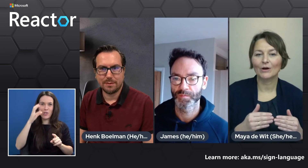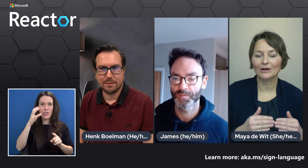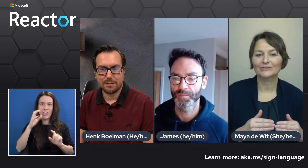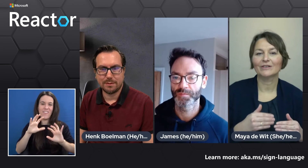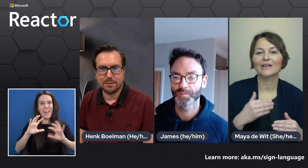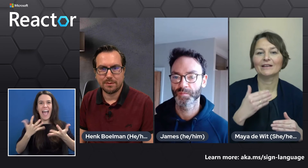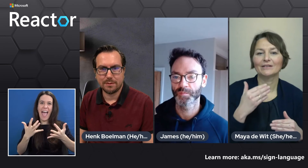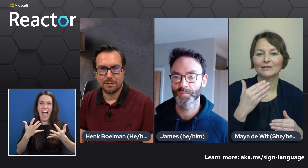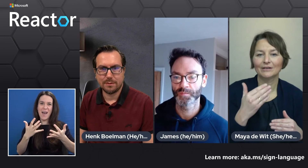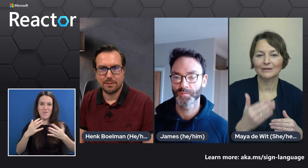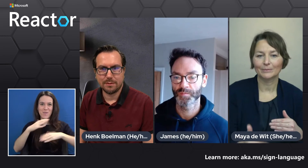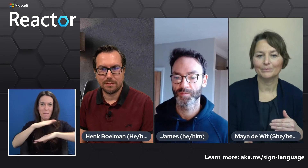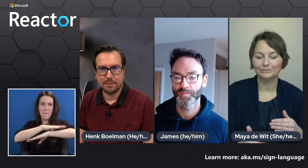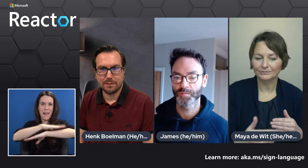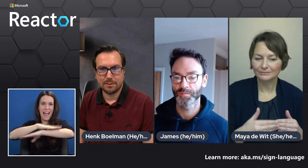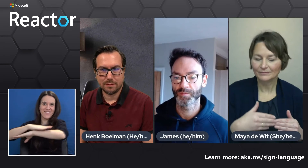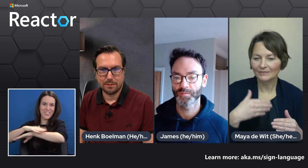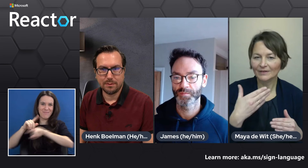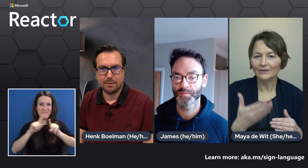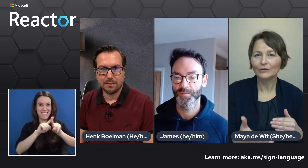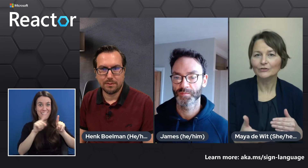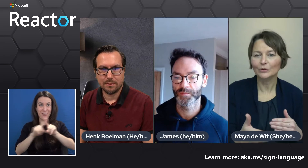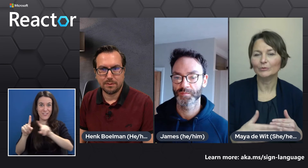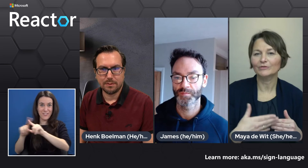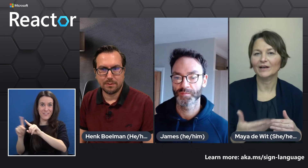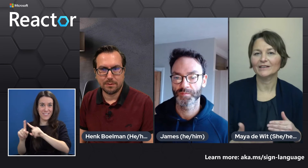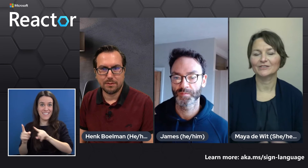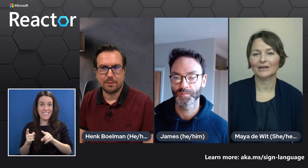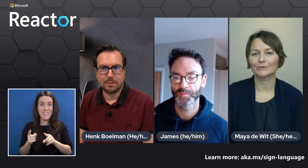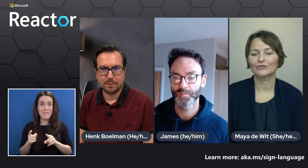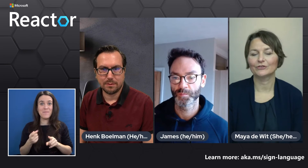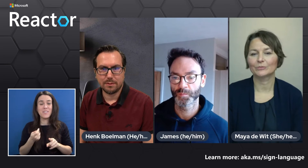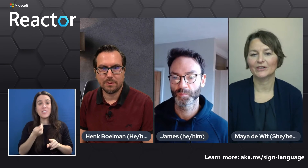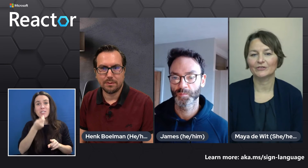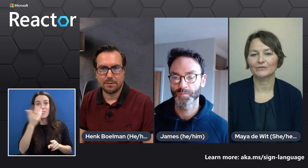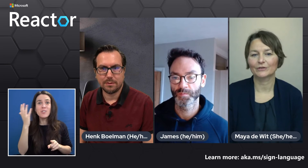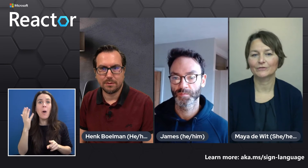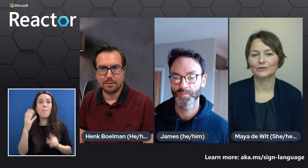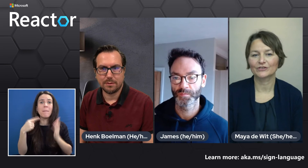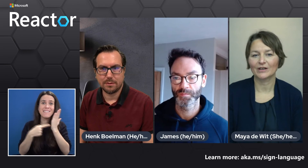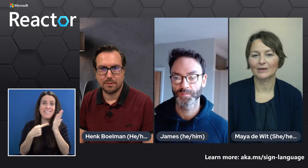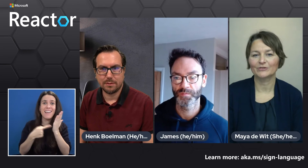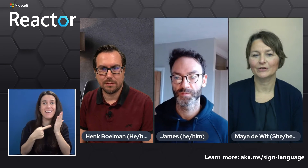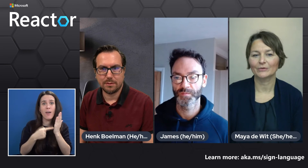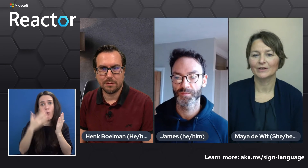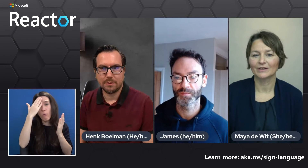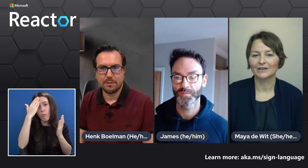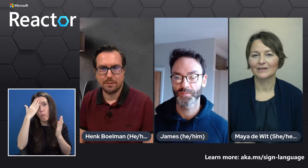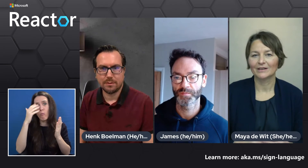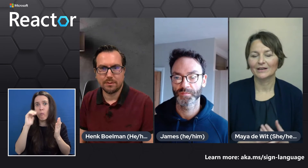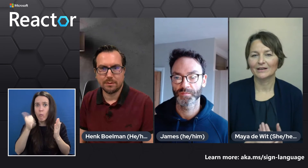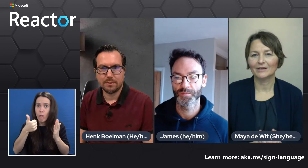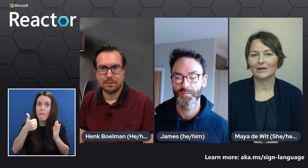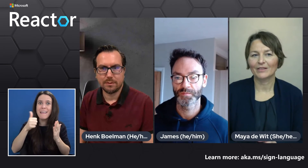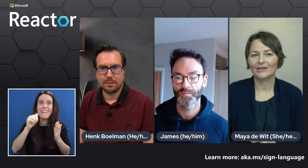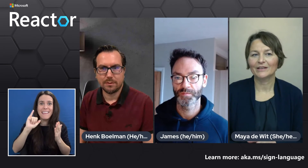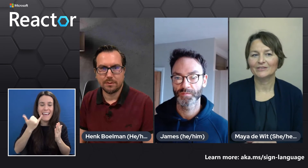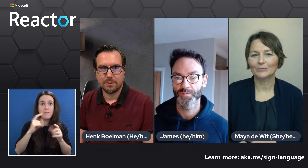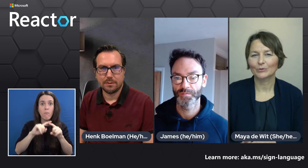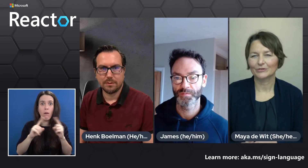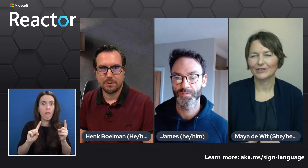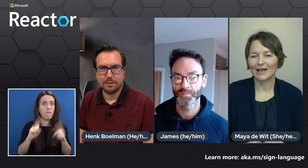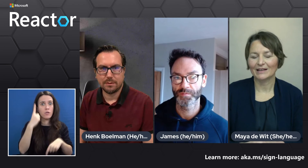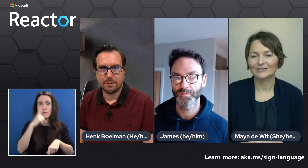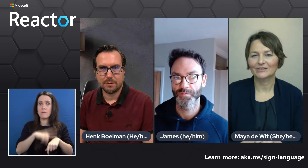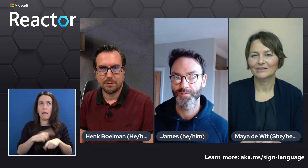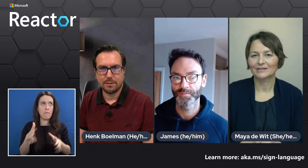so often than those who are providing sign language interpretation for the first time. So I think it's